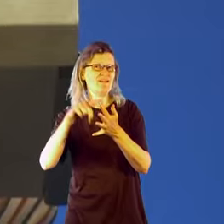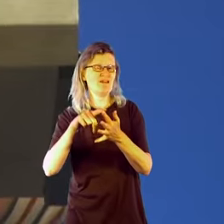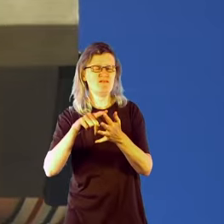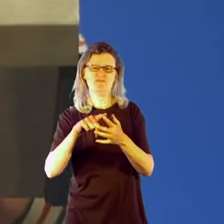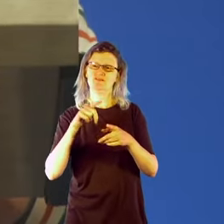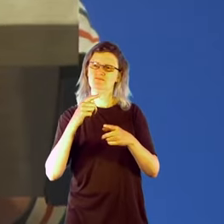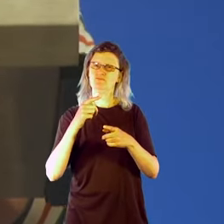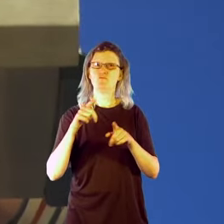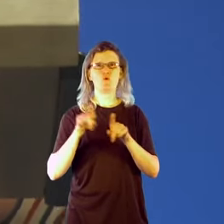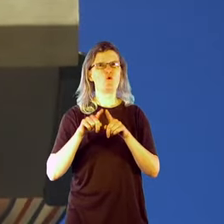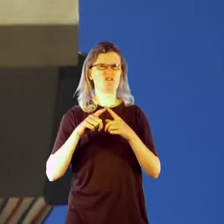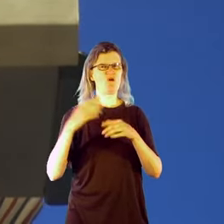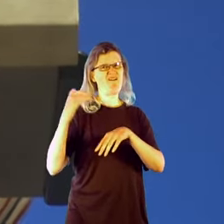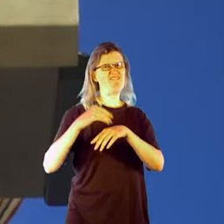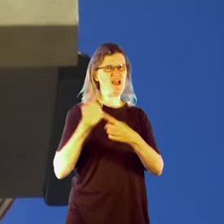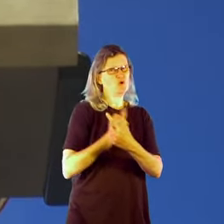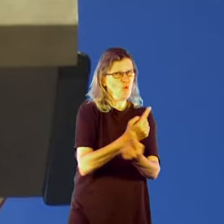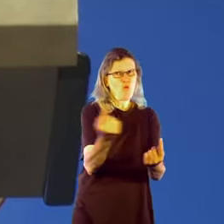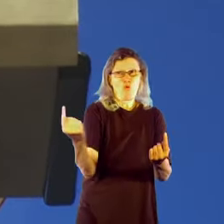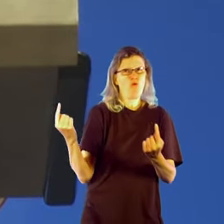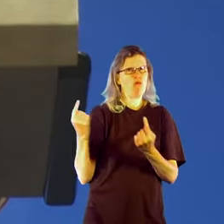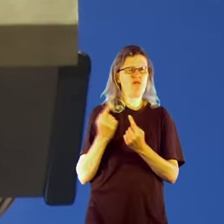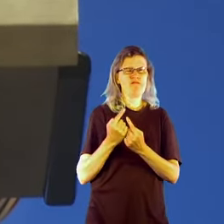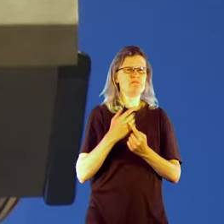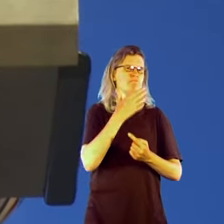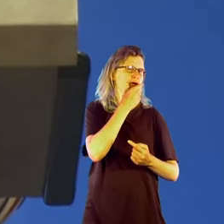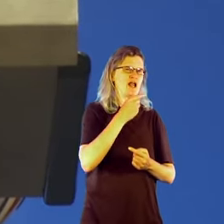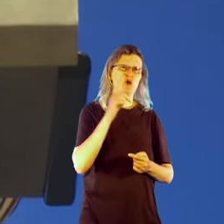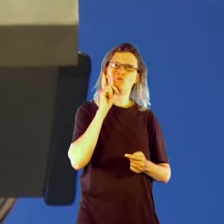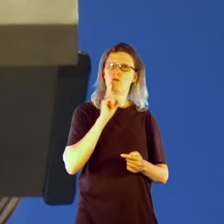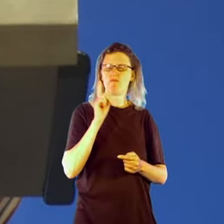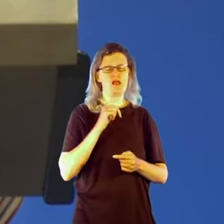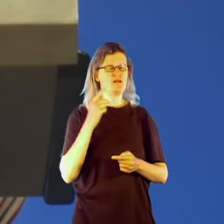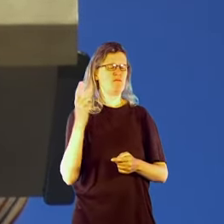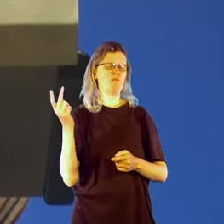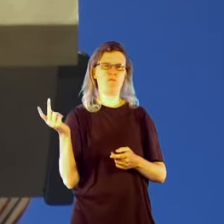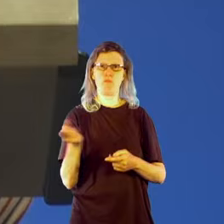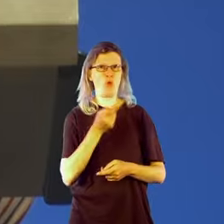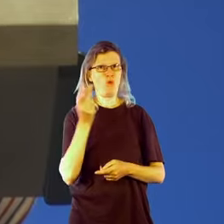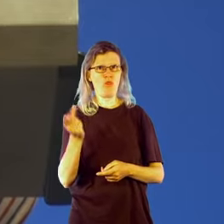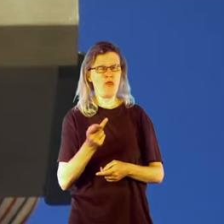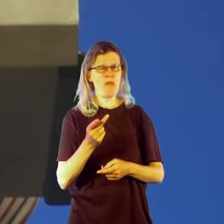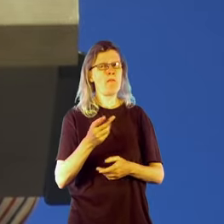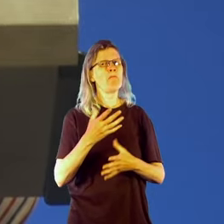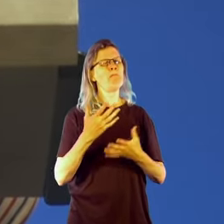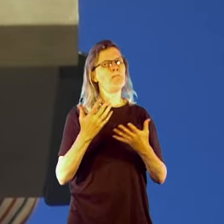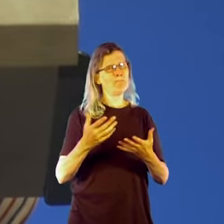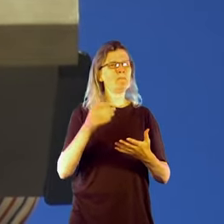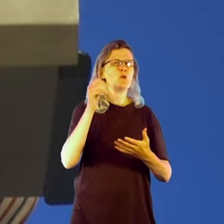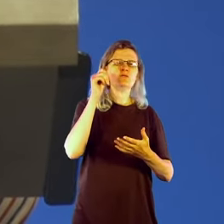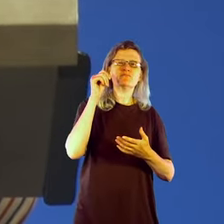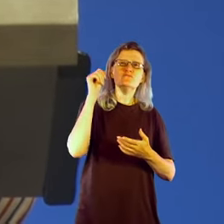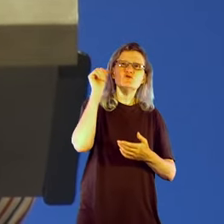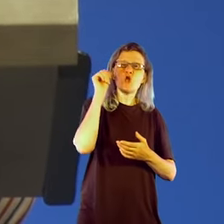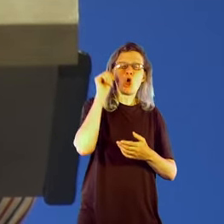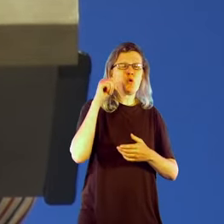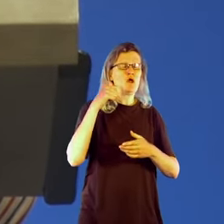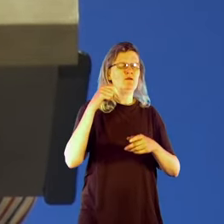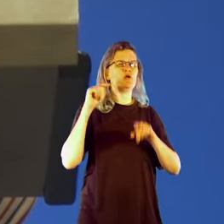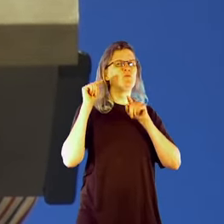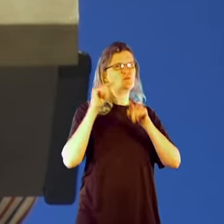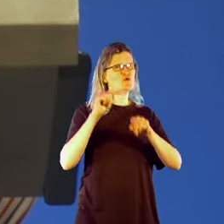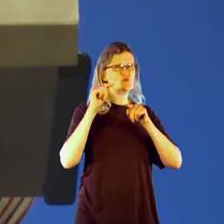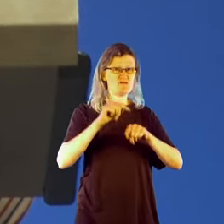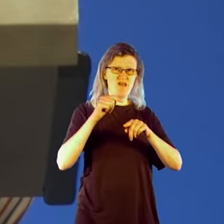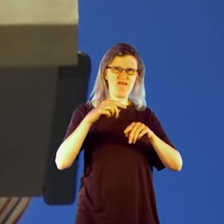is a curse which affects us all, men and women. And while it is true that men are more likely to be the abusive partner in a